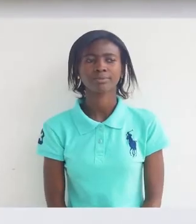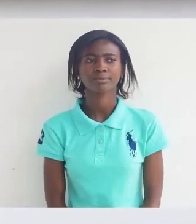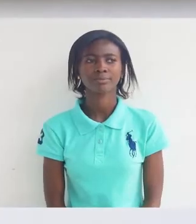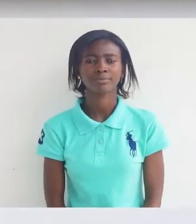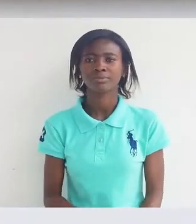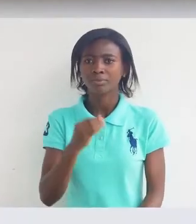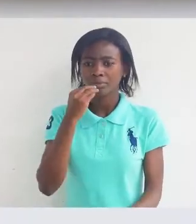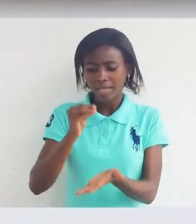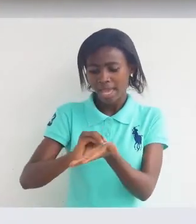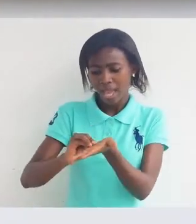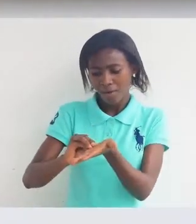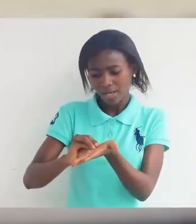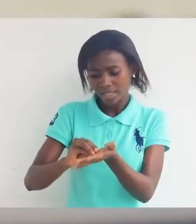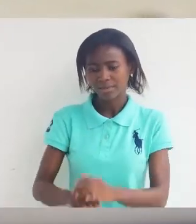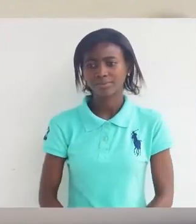eraser,